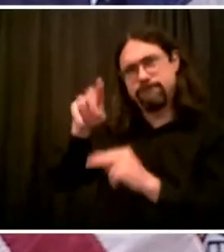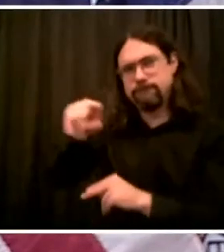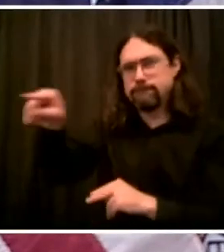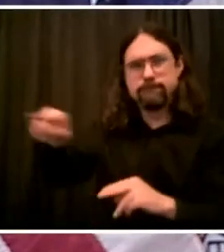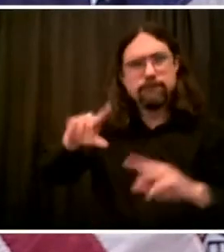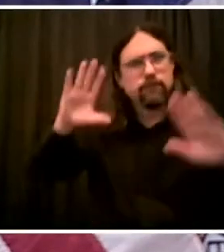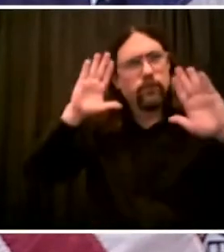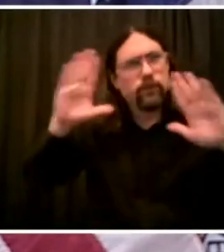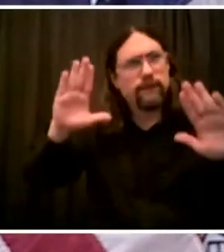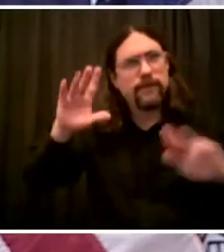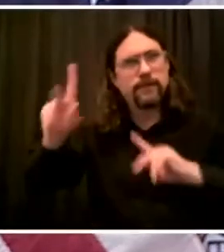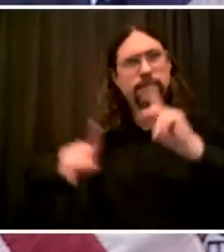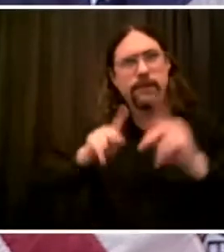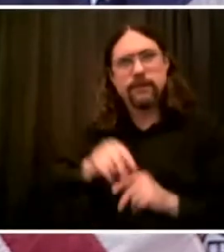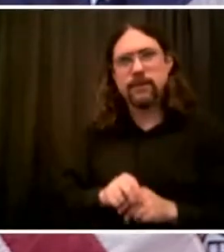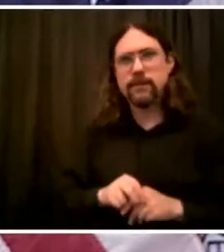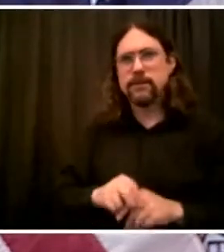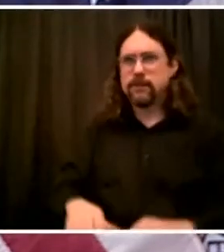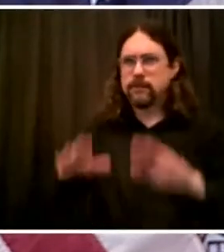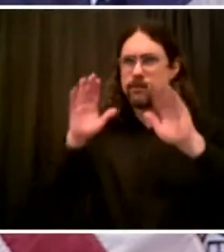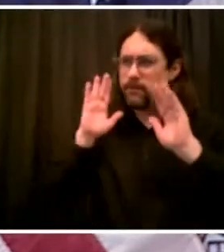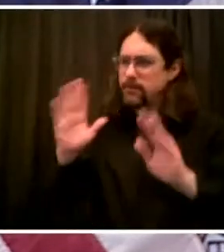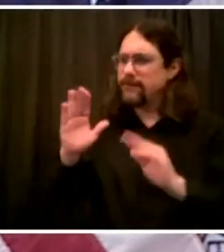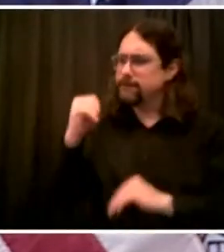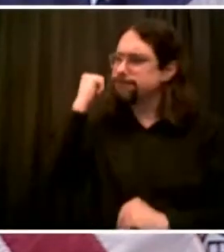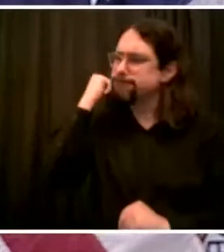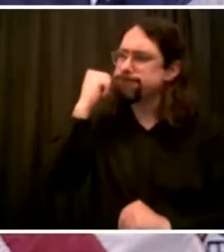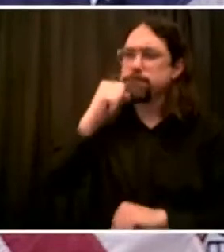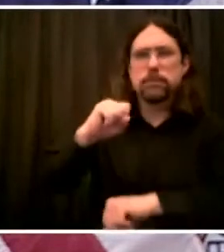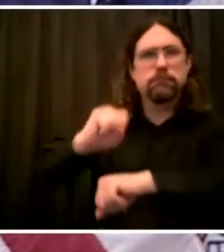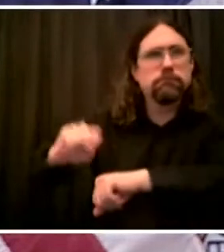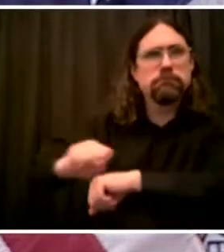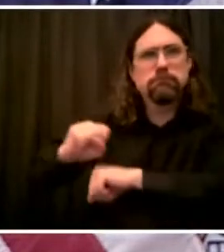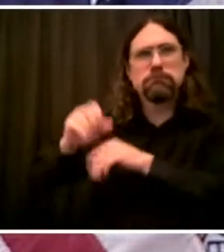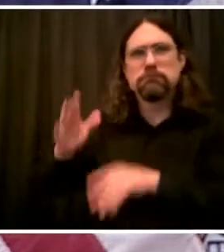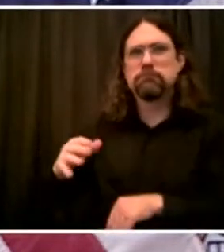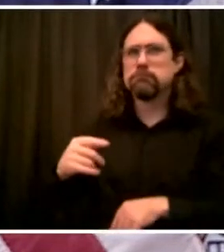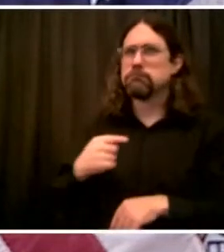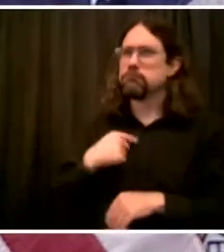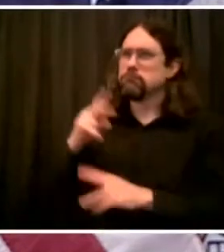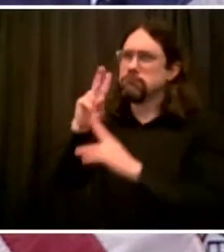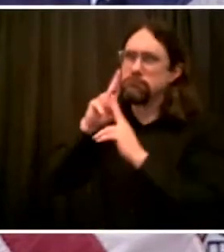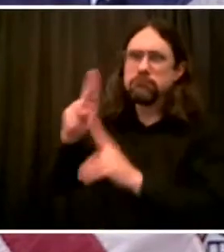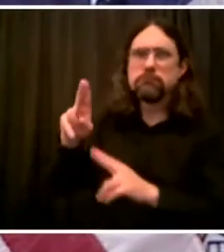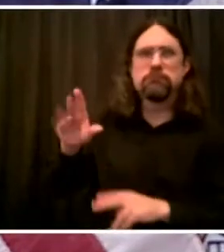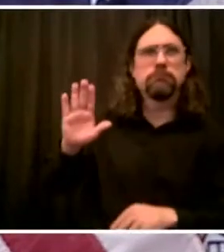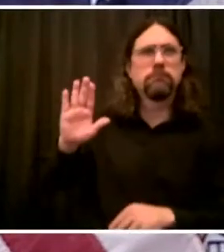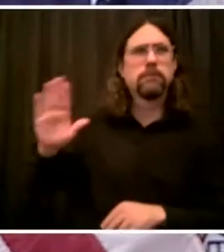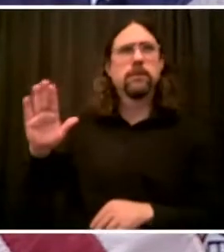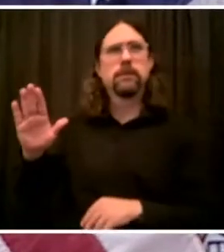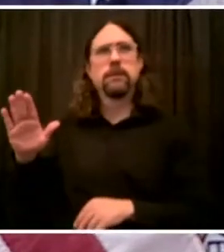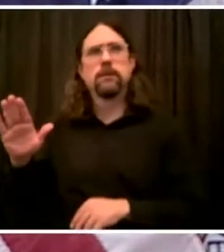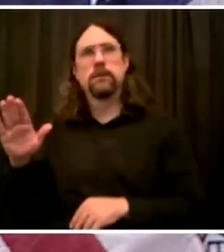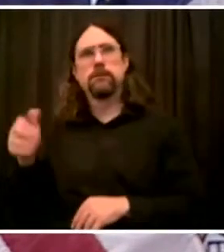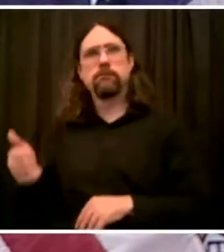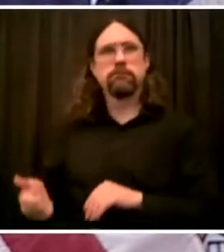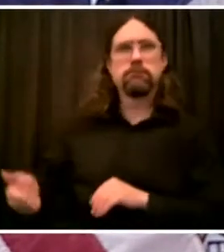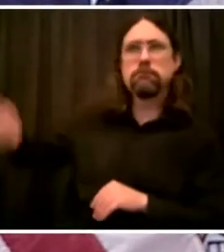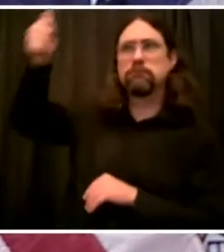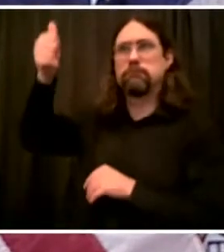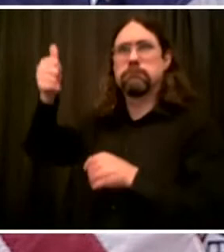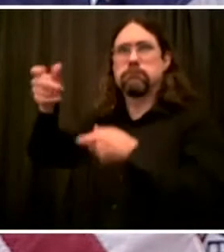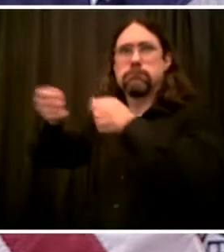and particular respect for the executive director, Henry Garrido. But I want to be very clear, I did not have any conversation